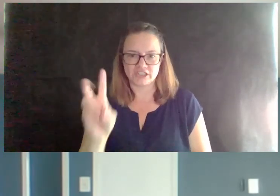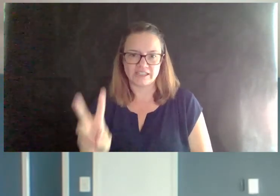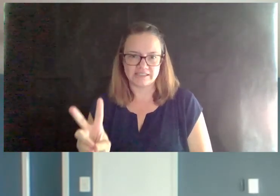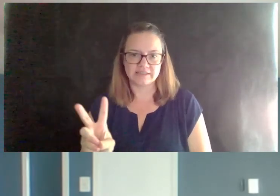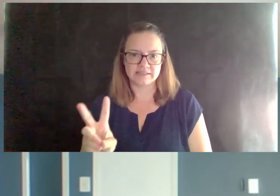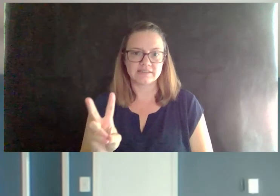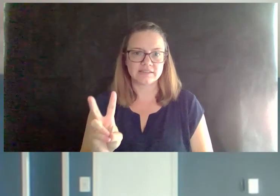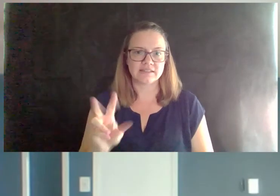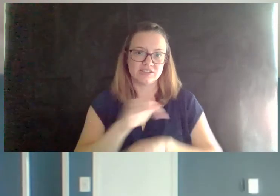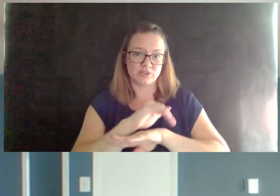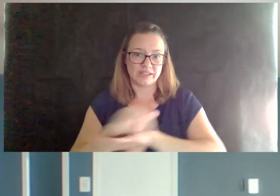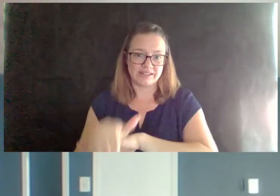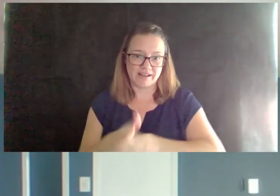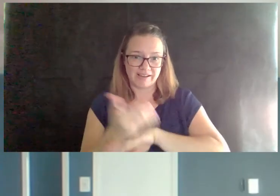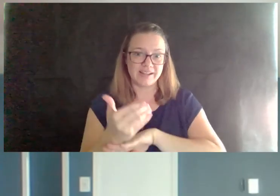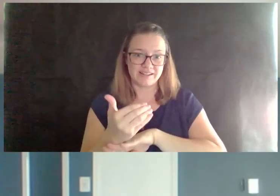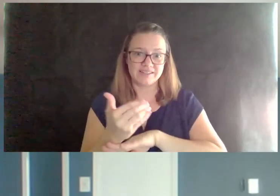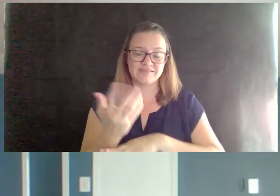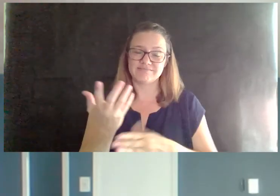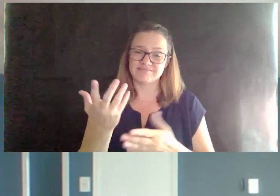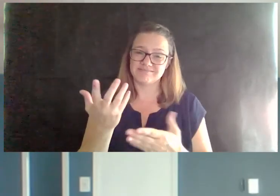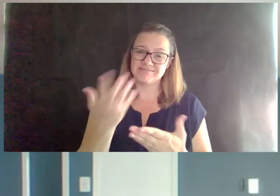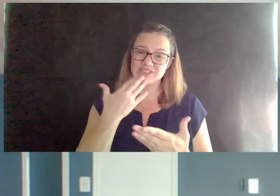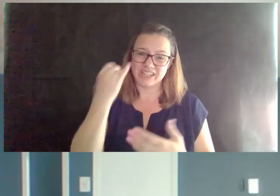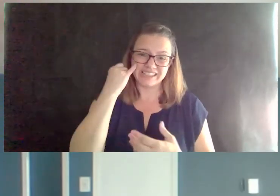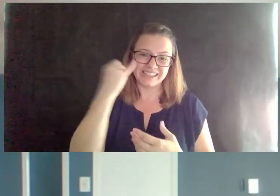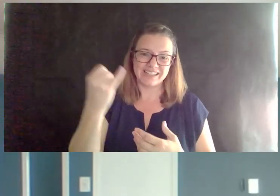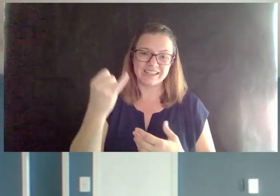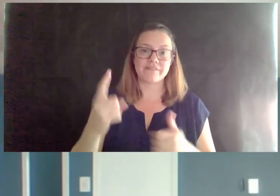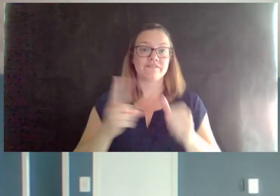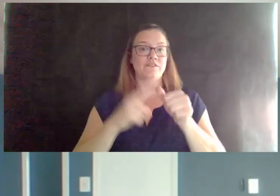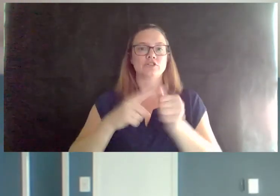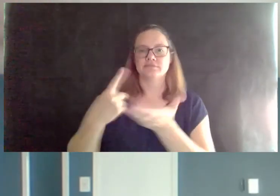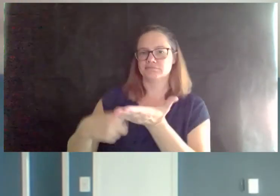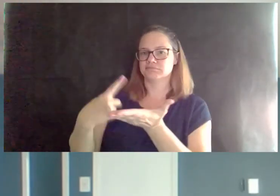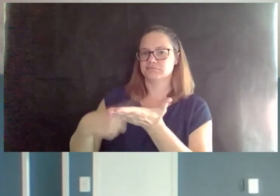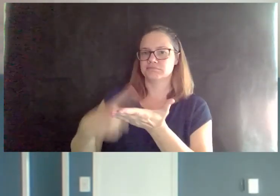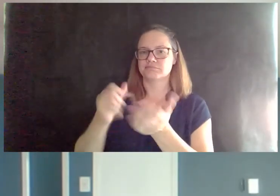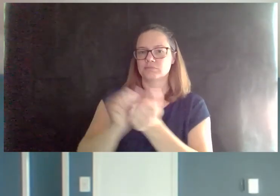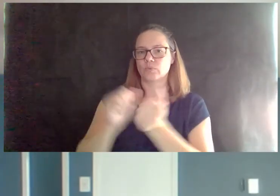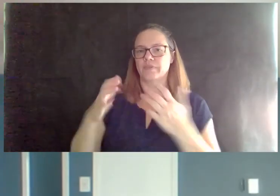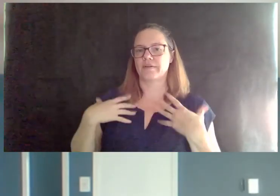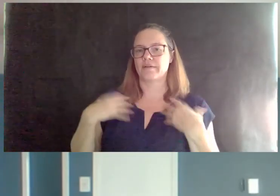But again, starting with your health care provider is always going to be the first step.